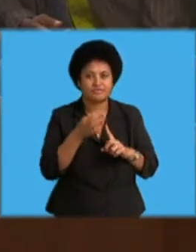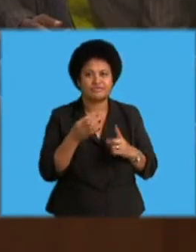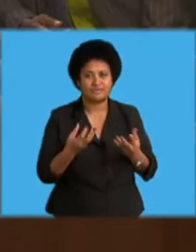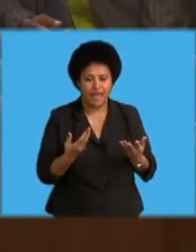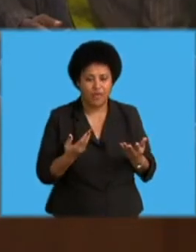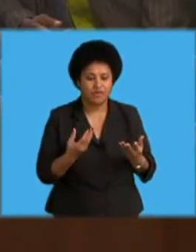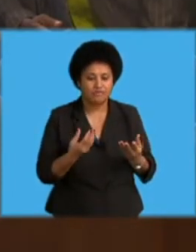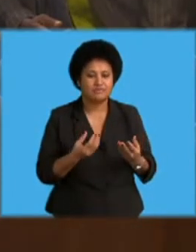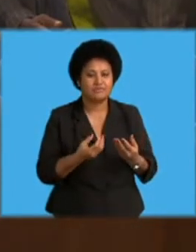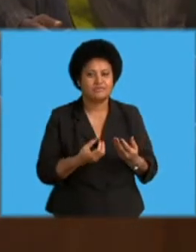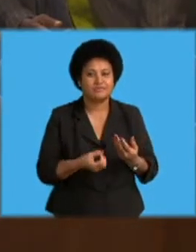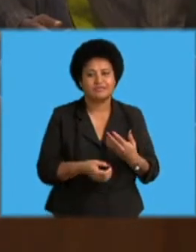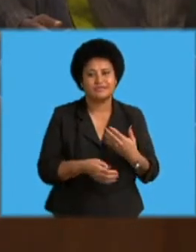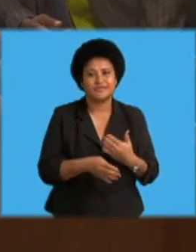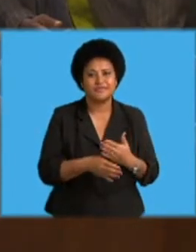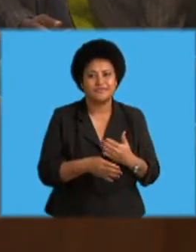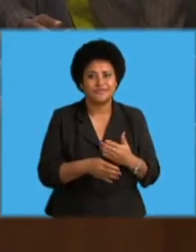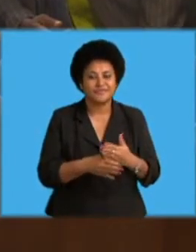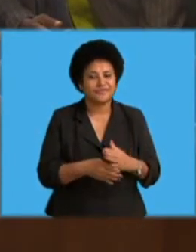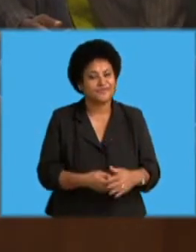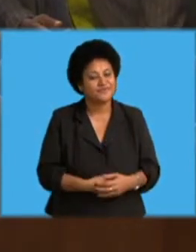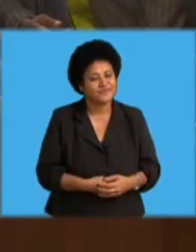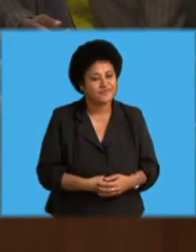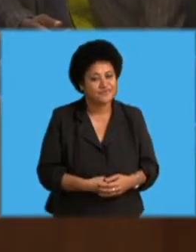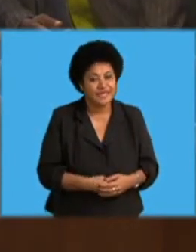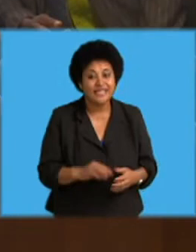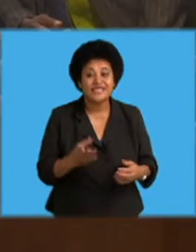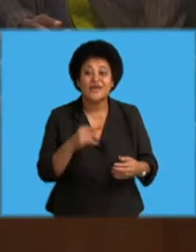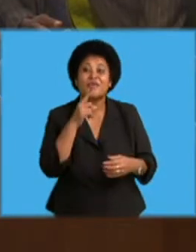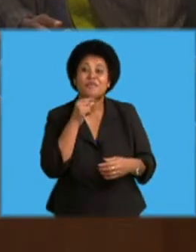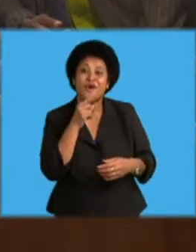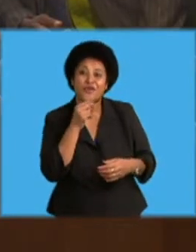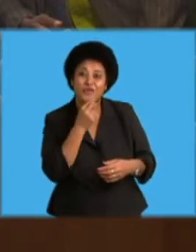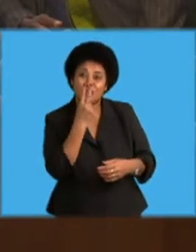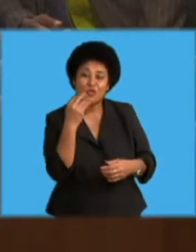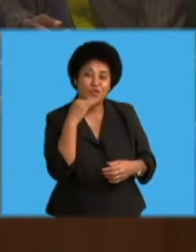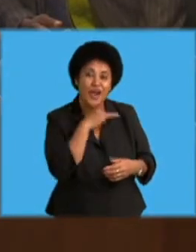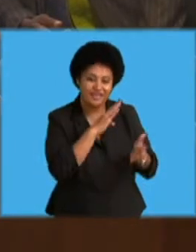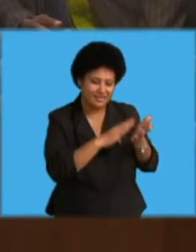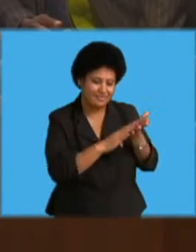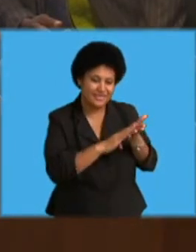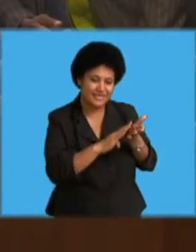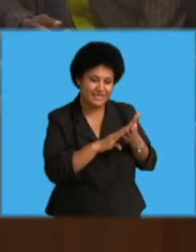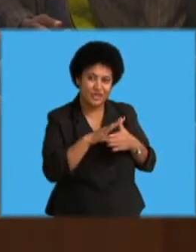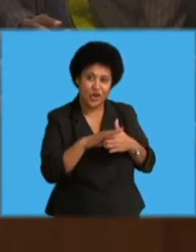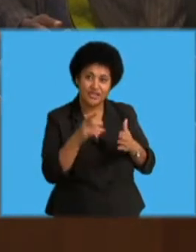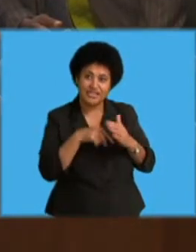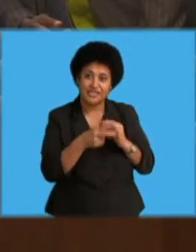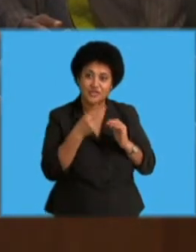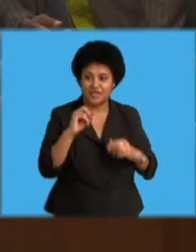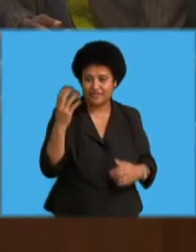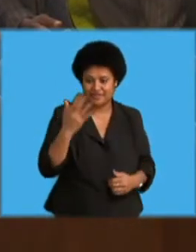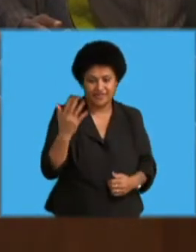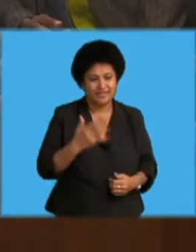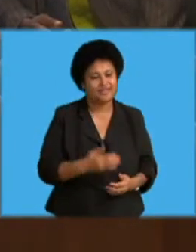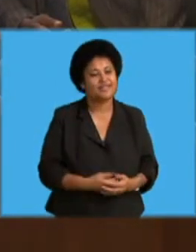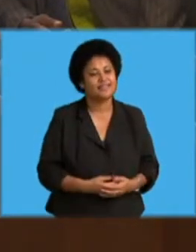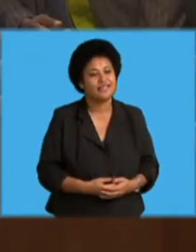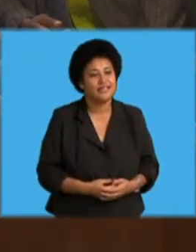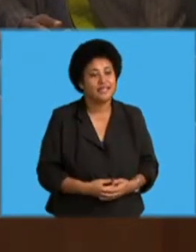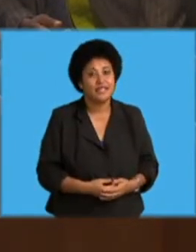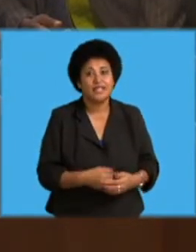know, that we also borrowed $200 million US in 2015 through the global bond issue. We were in